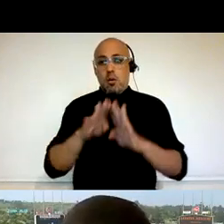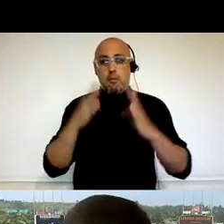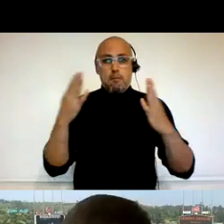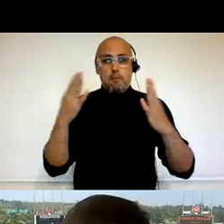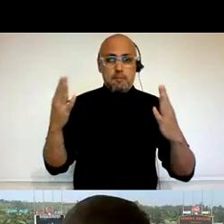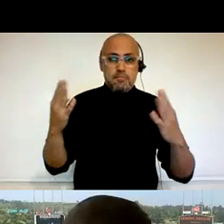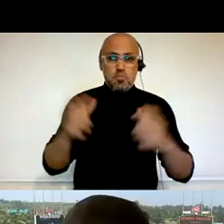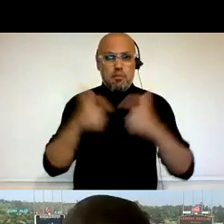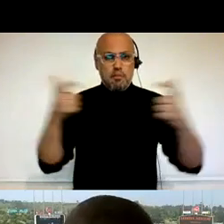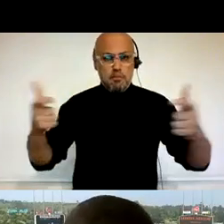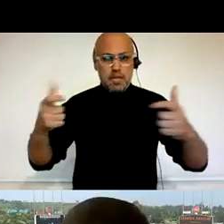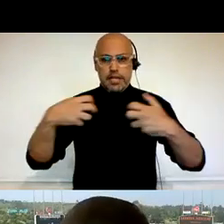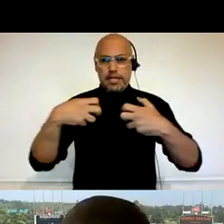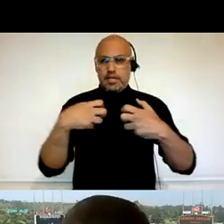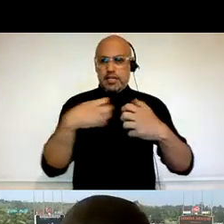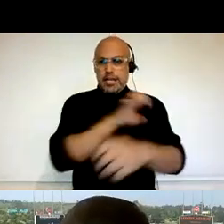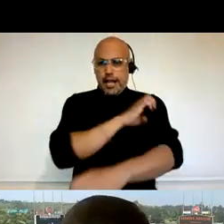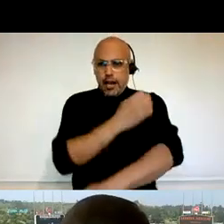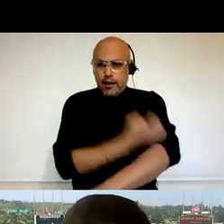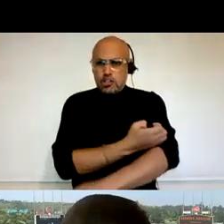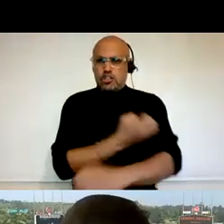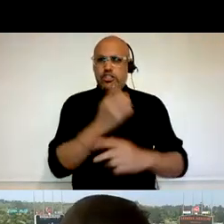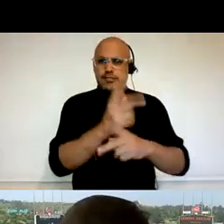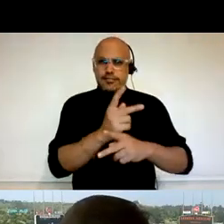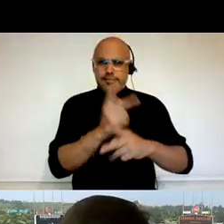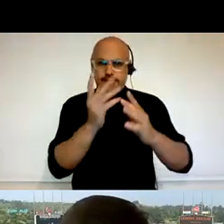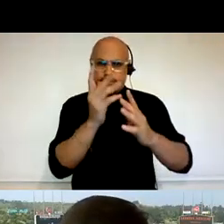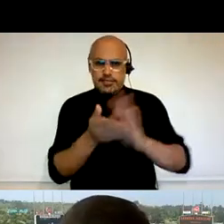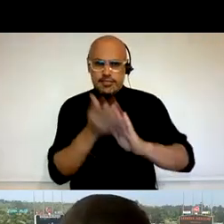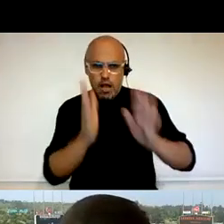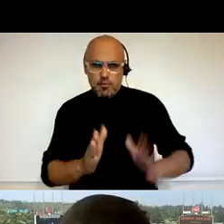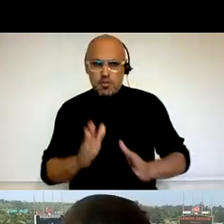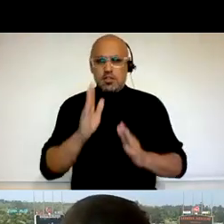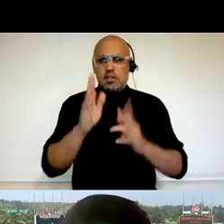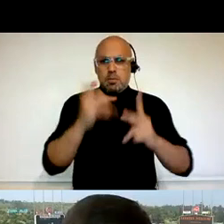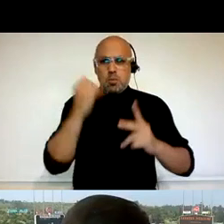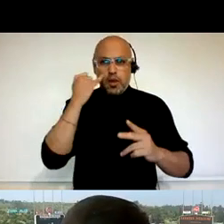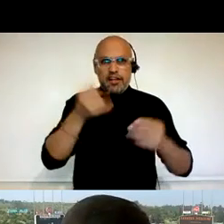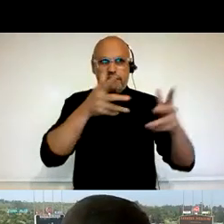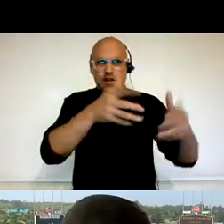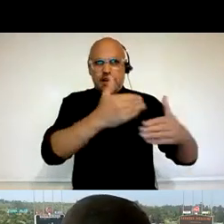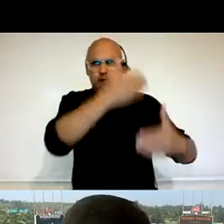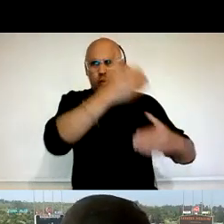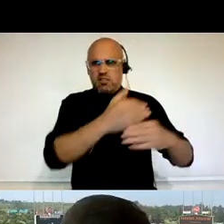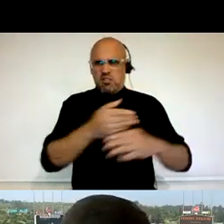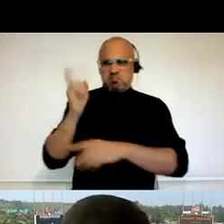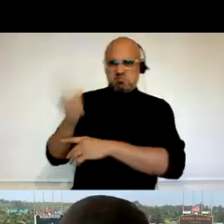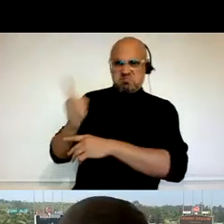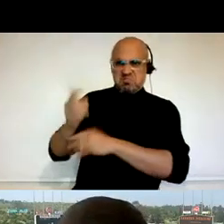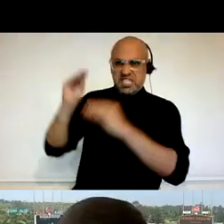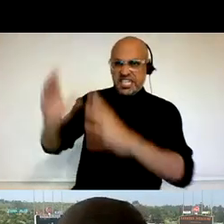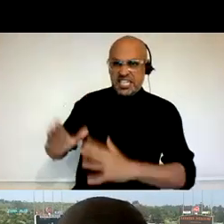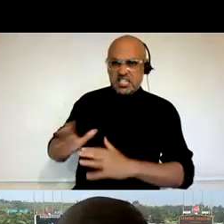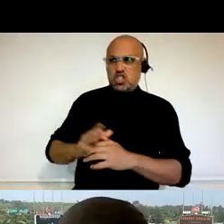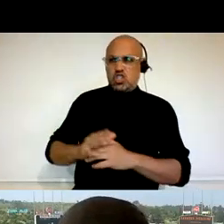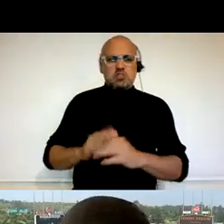conservation people, we'll go over and scald a teacher if they're leaving their windows or door open while the air conditioner is running. That